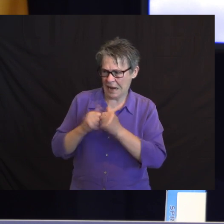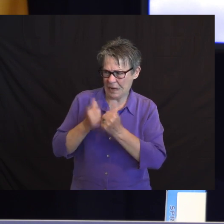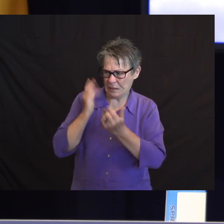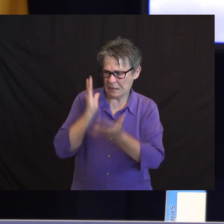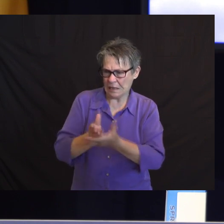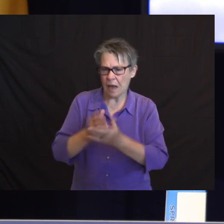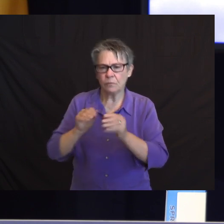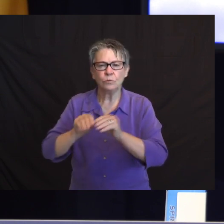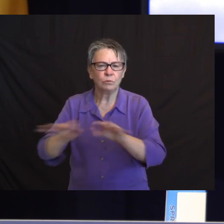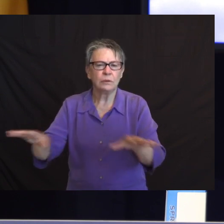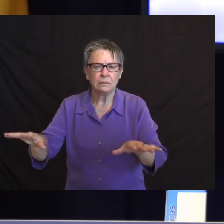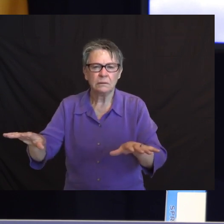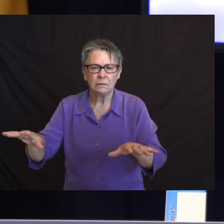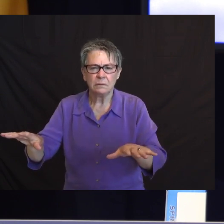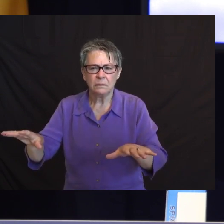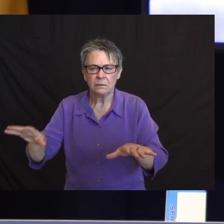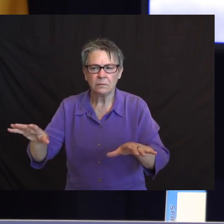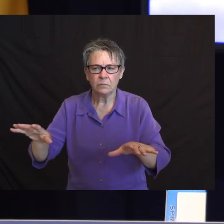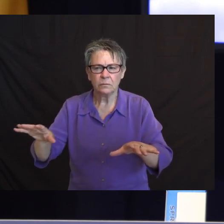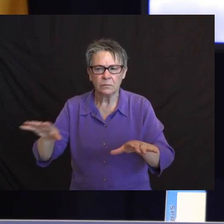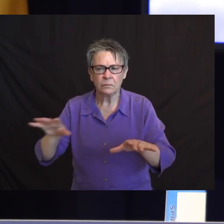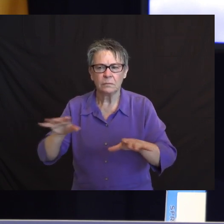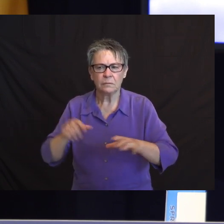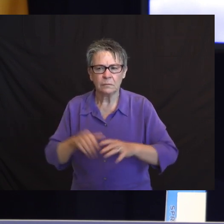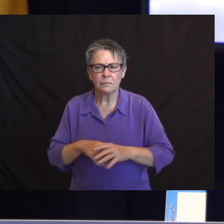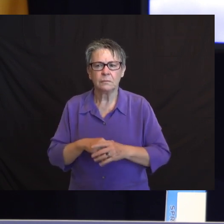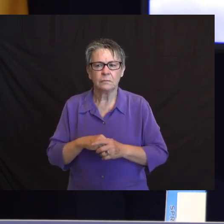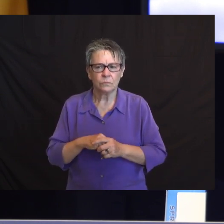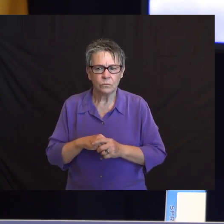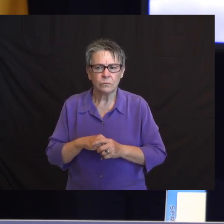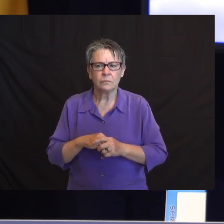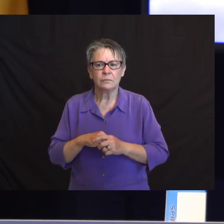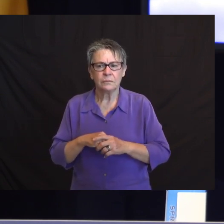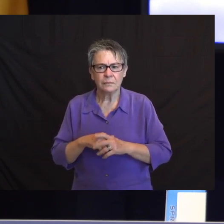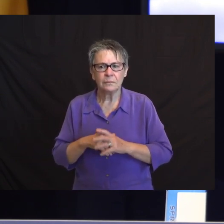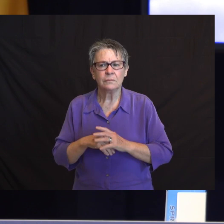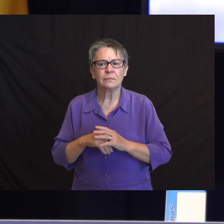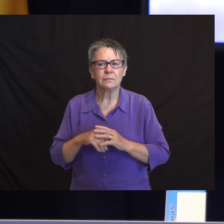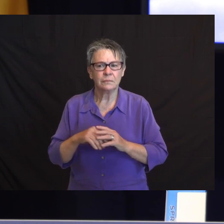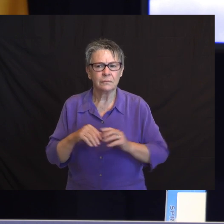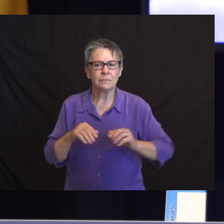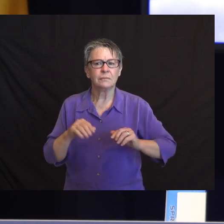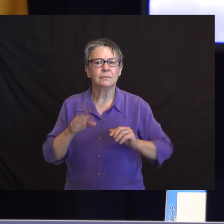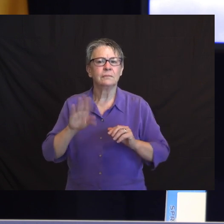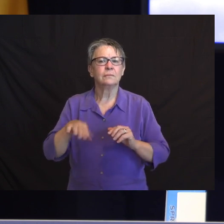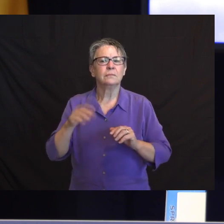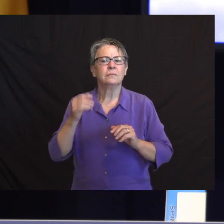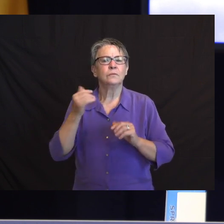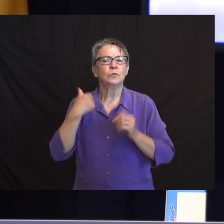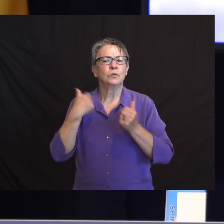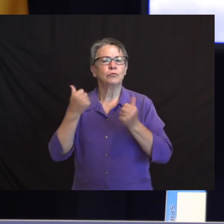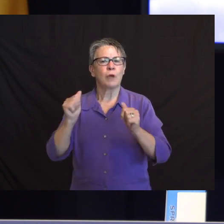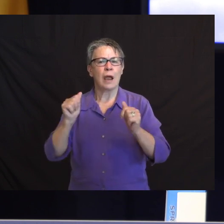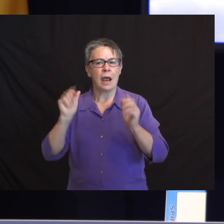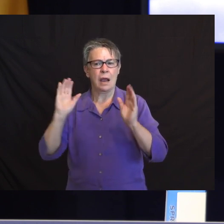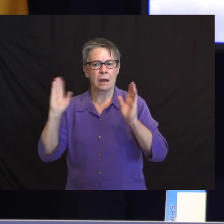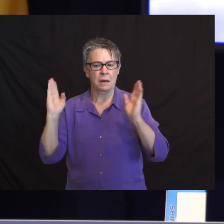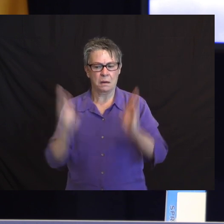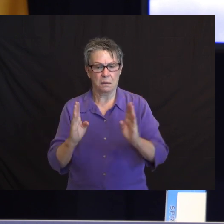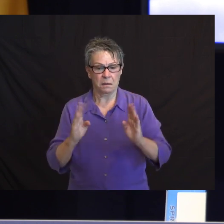each day with the same staff person if possible. Mixing between groups should be